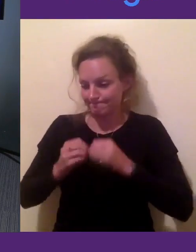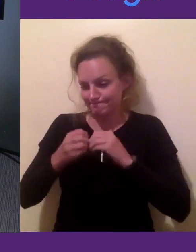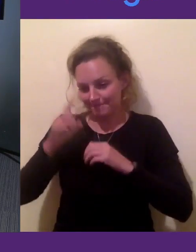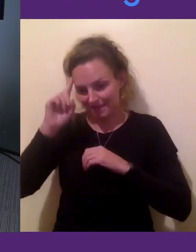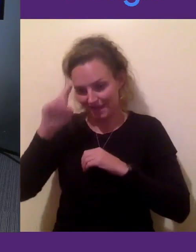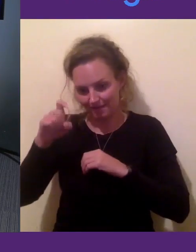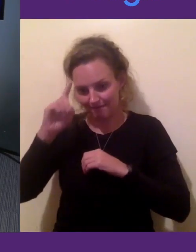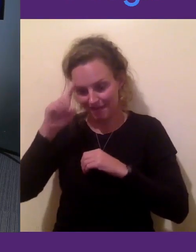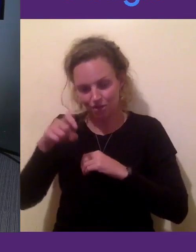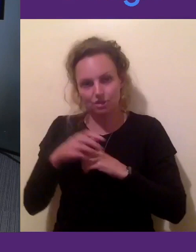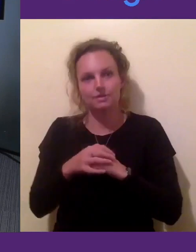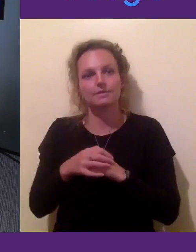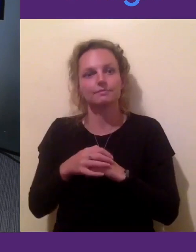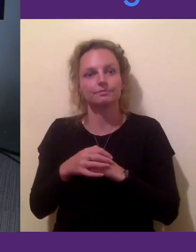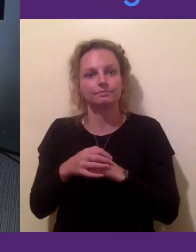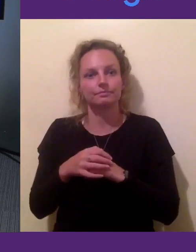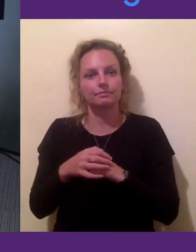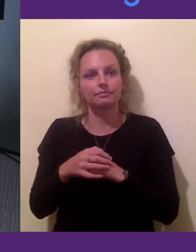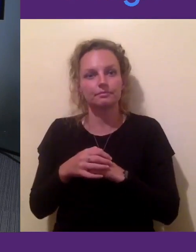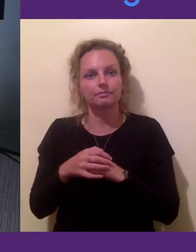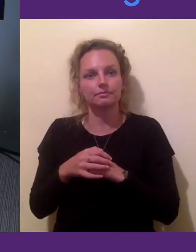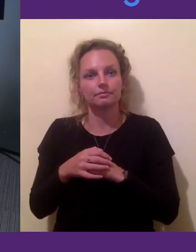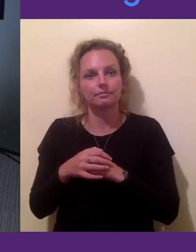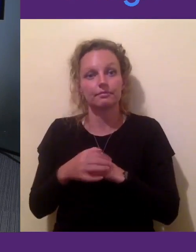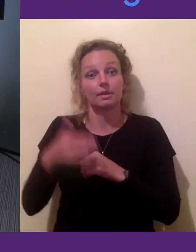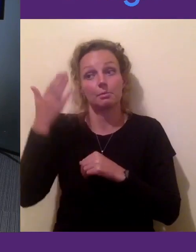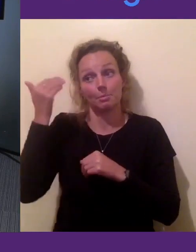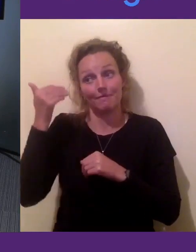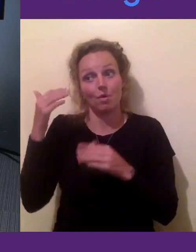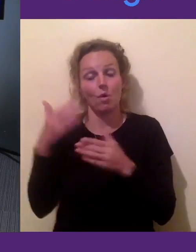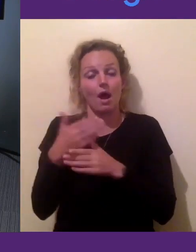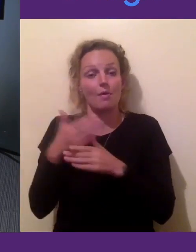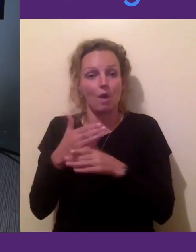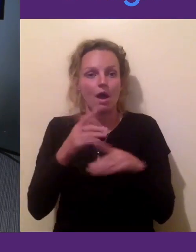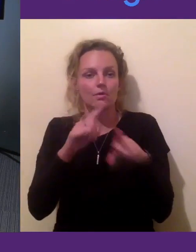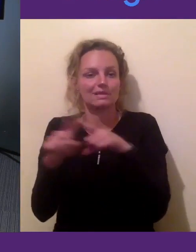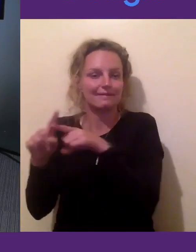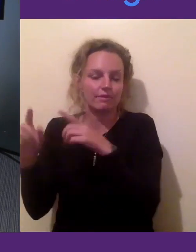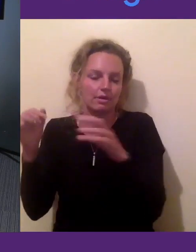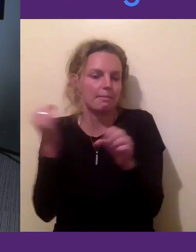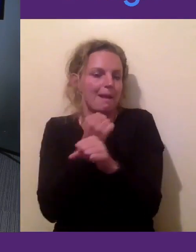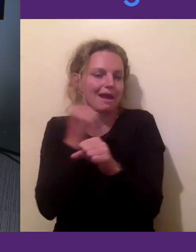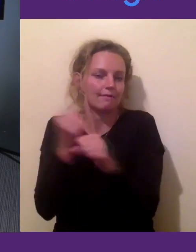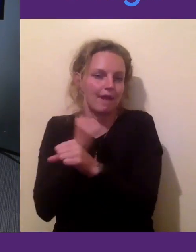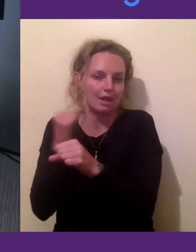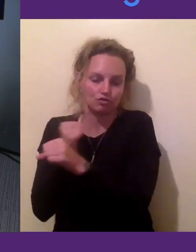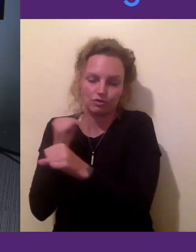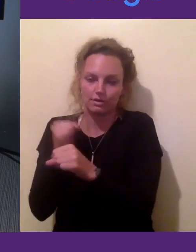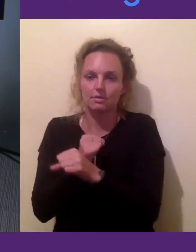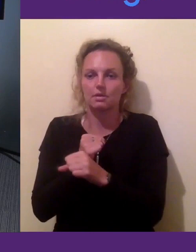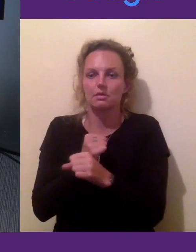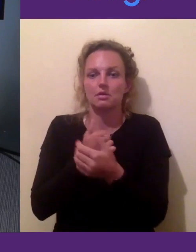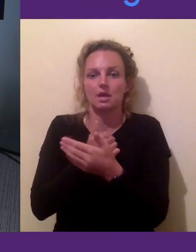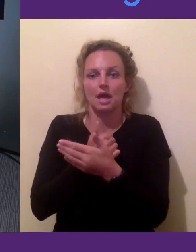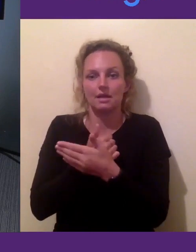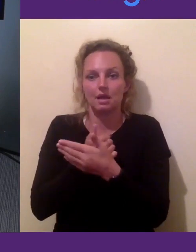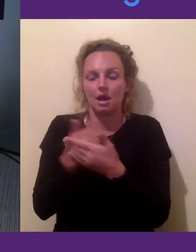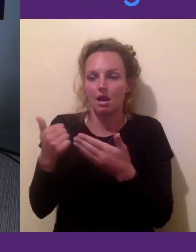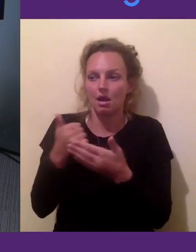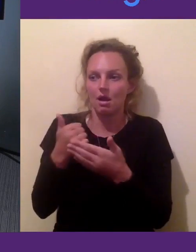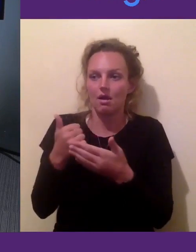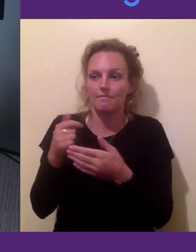I used to work with a lot of car manufacturers when I was working as a designer. And I always got the phrase, yeah, but blind people don't drive